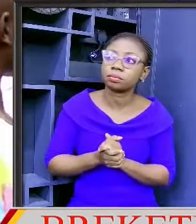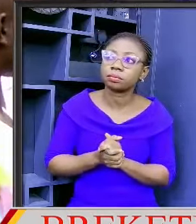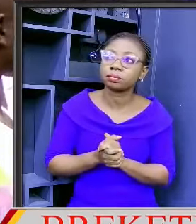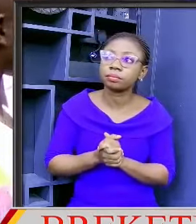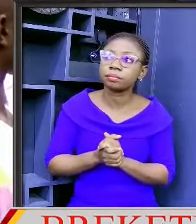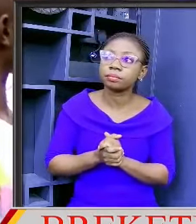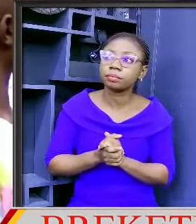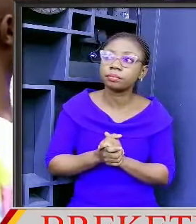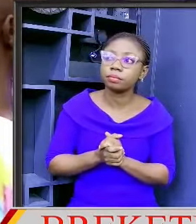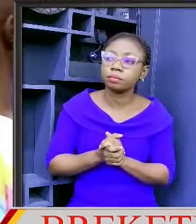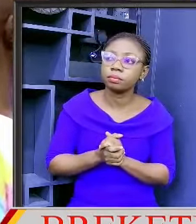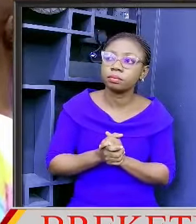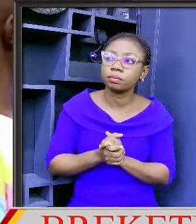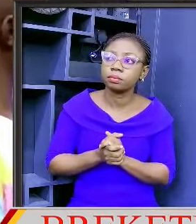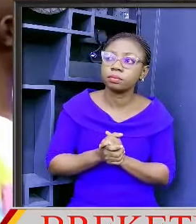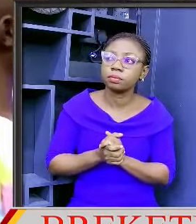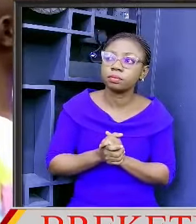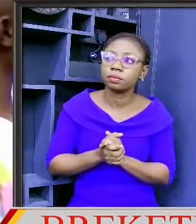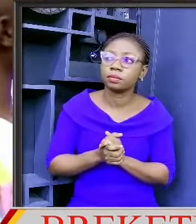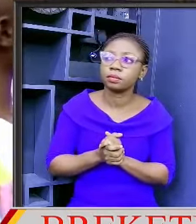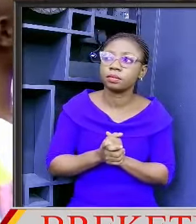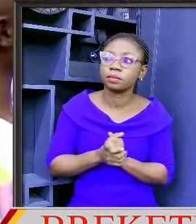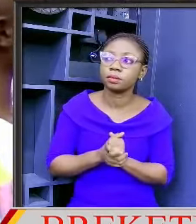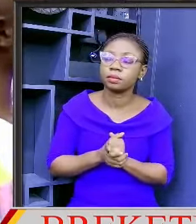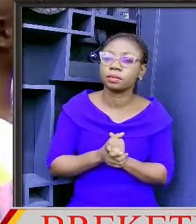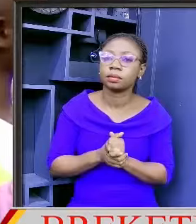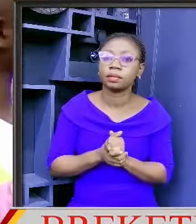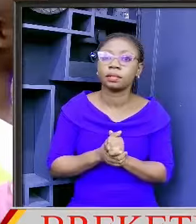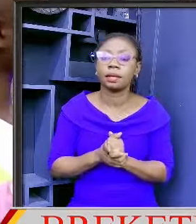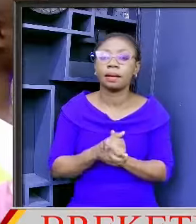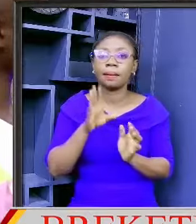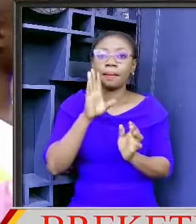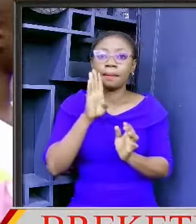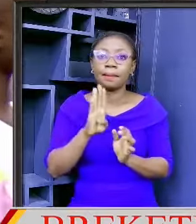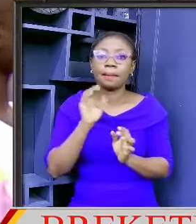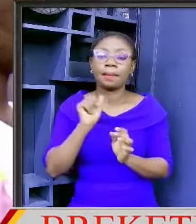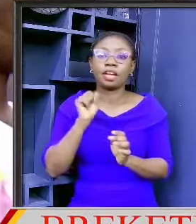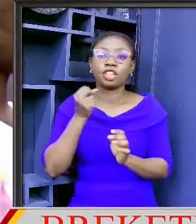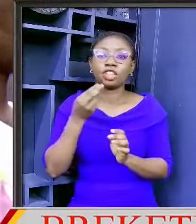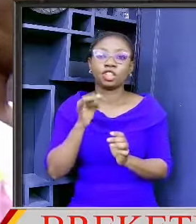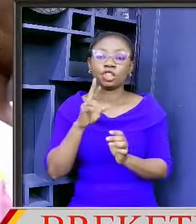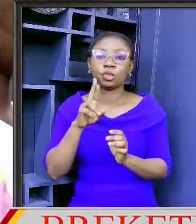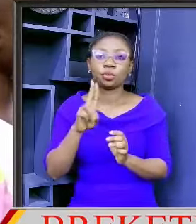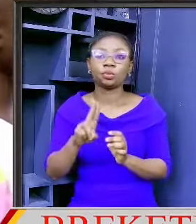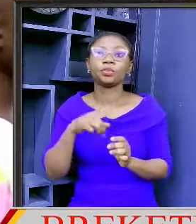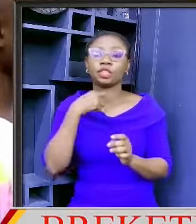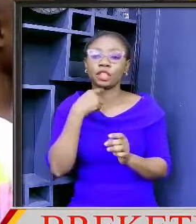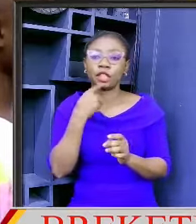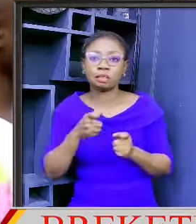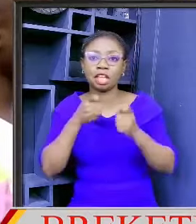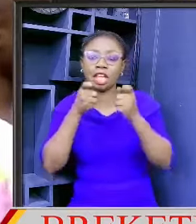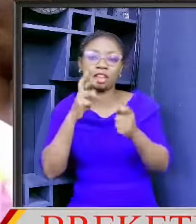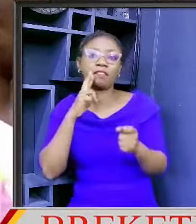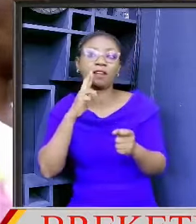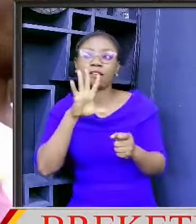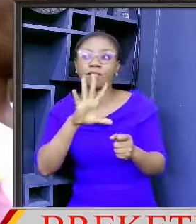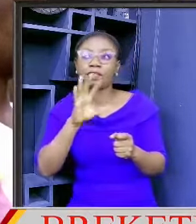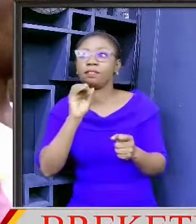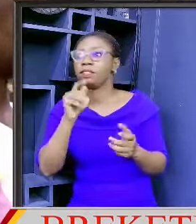borehole man, mm-hmm. So maybe then give him this 50,000. So see 50,000 naira now. when I see how God they doing